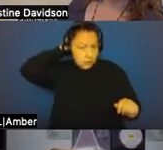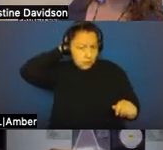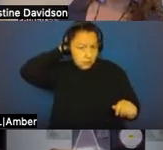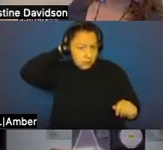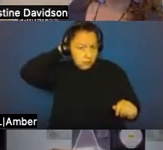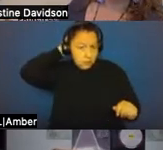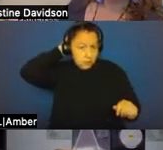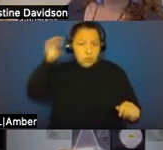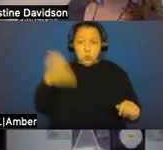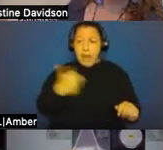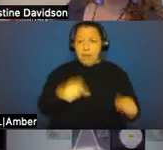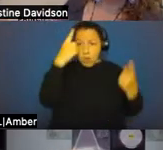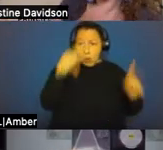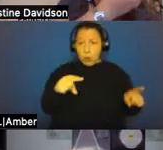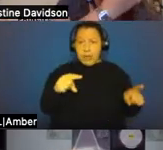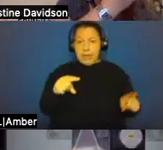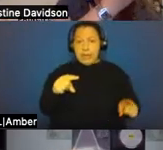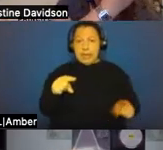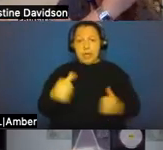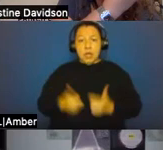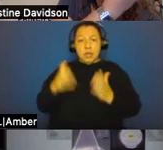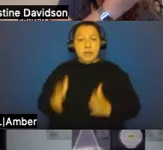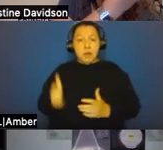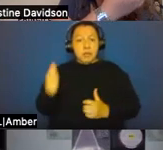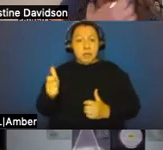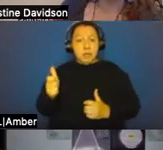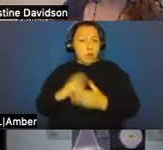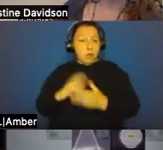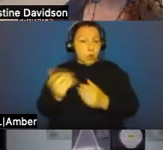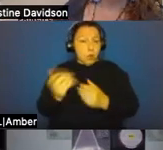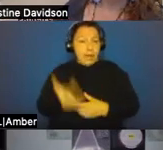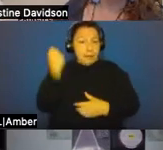recant are lying? Would you like to jump on the microphone and share?